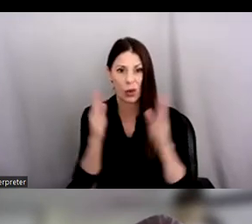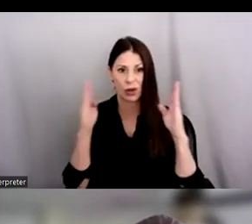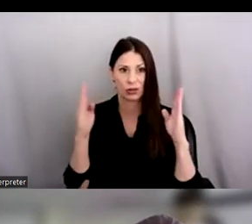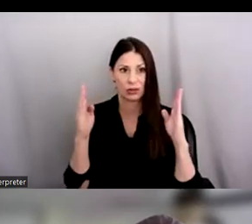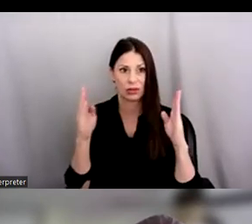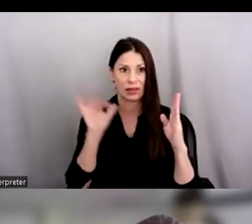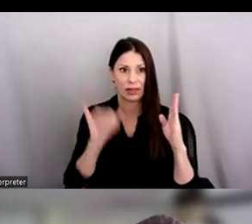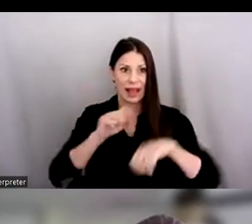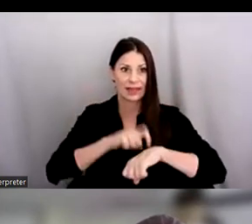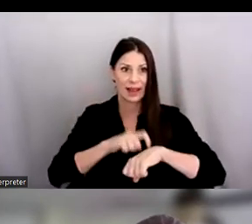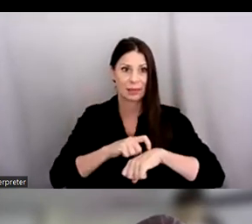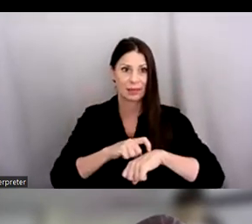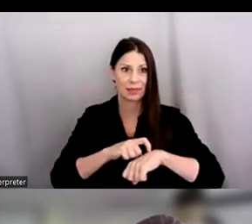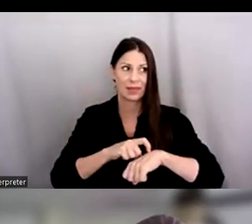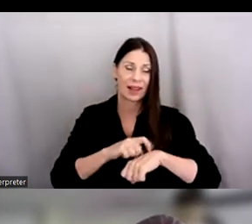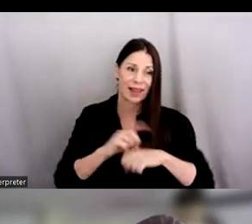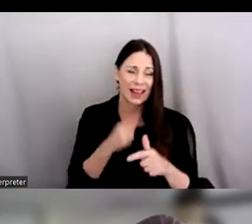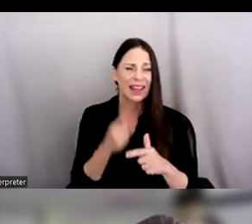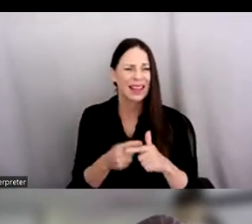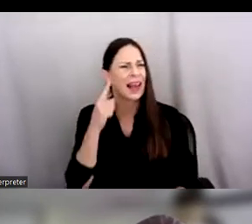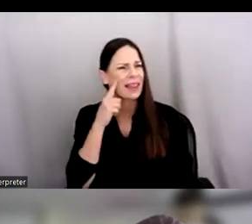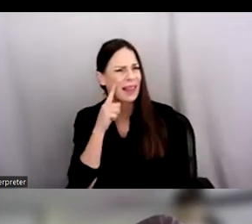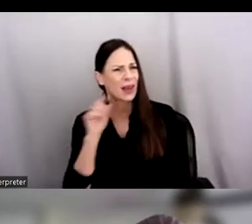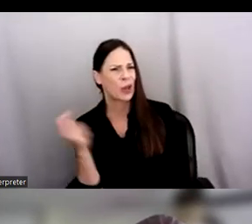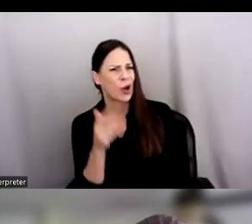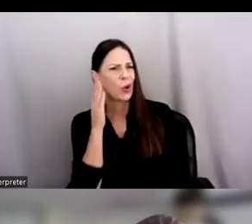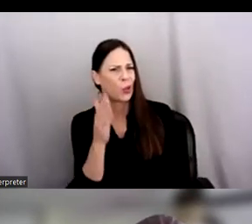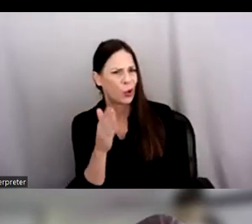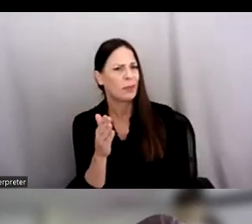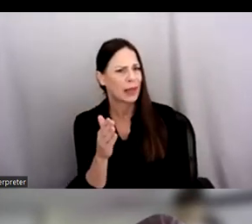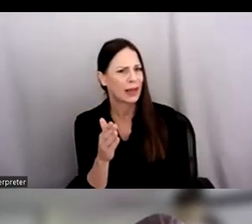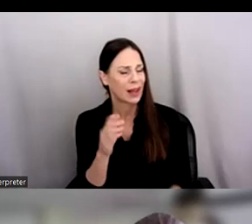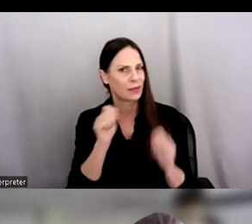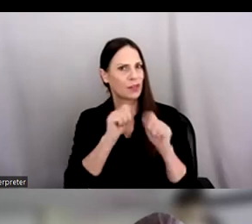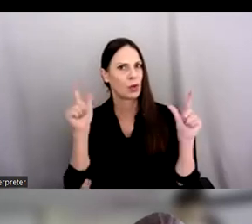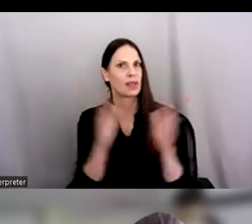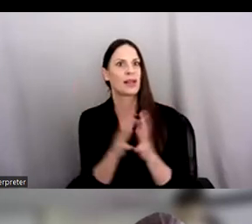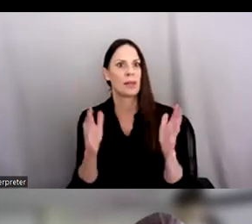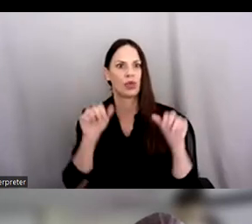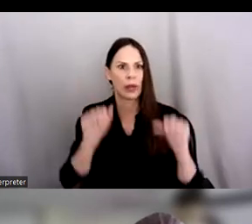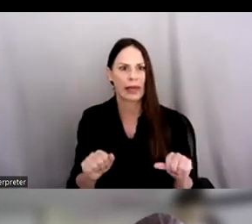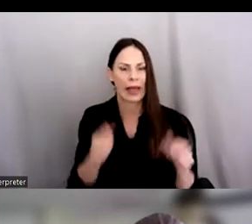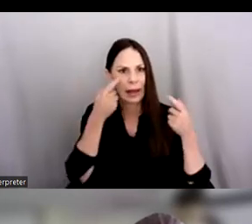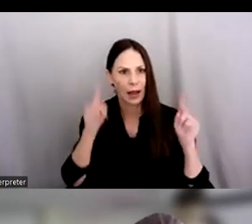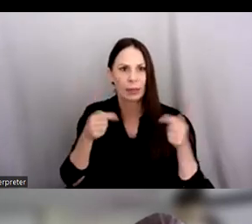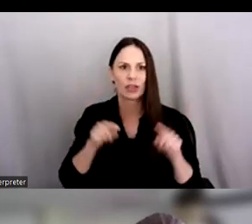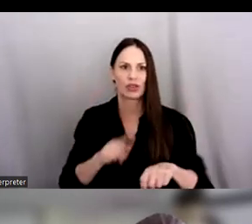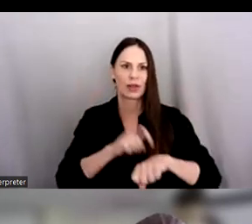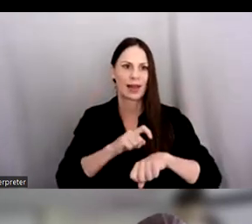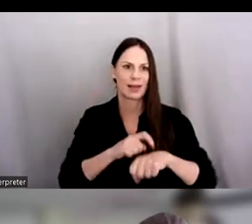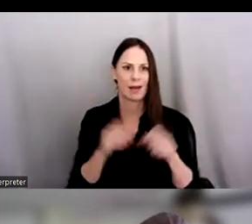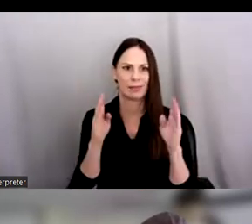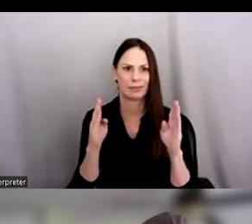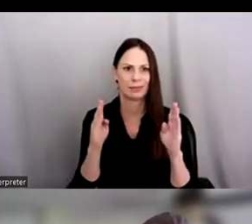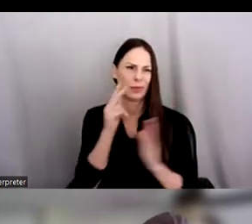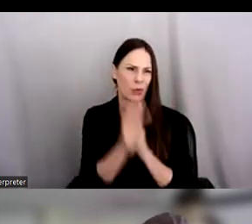will all be pleasantly surprised with how much we can accomplish during that time. Okay. And so I'd really like to